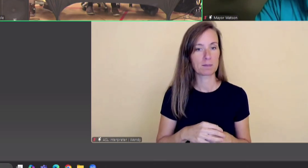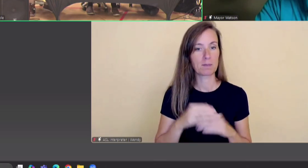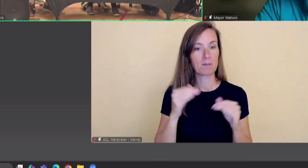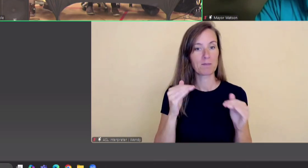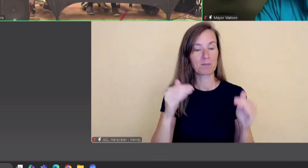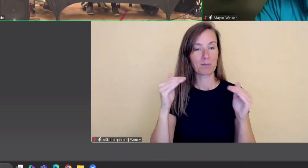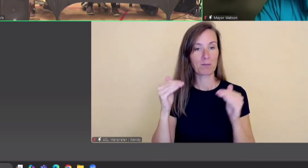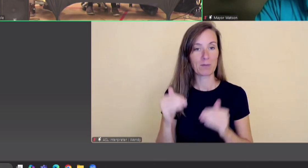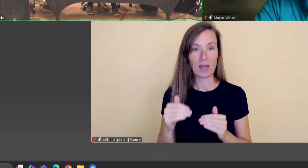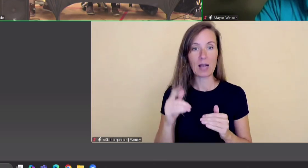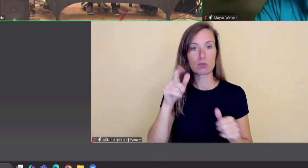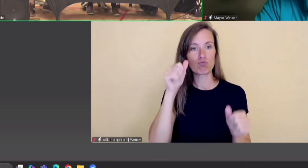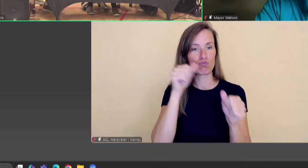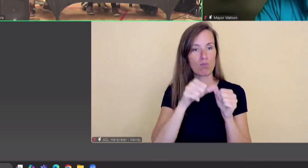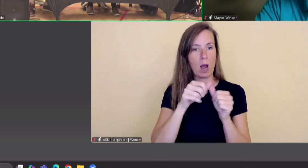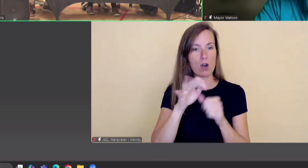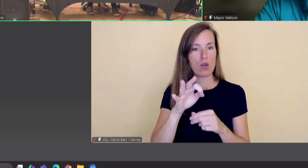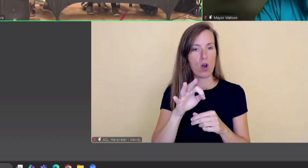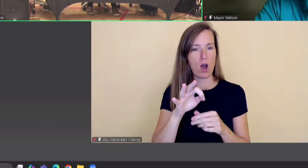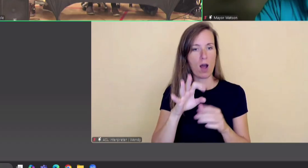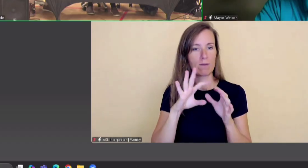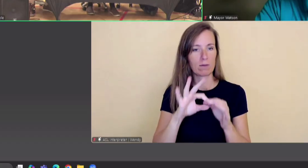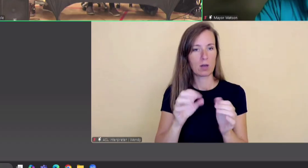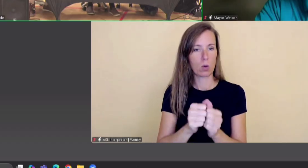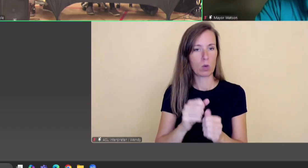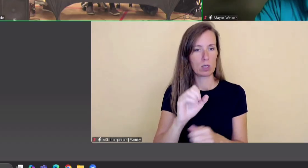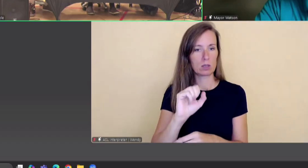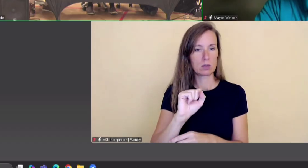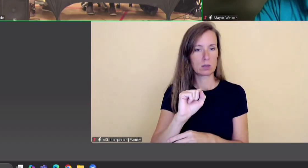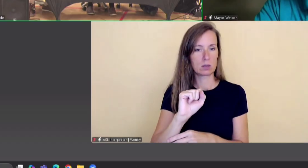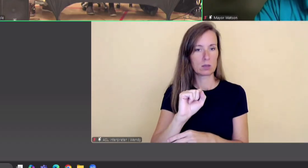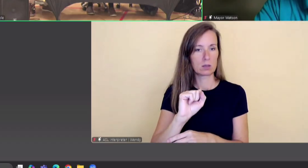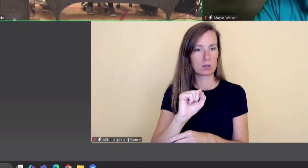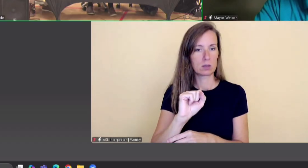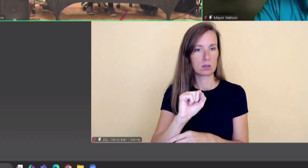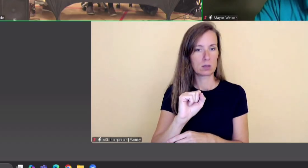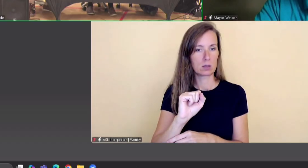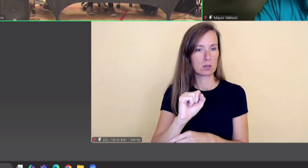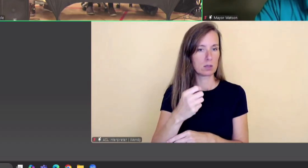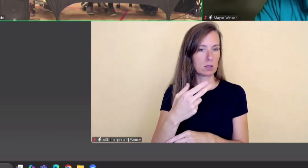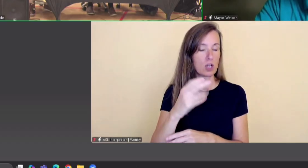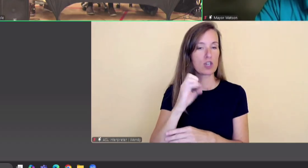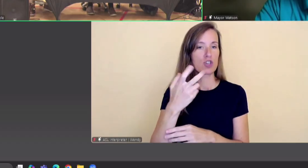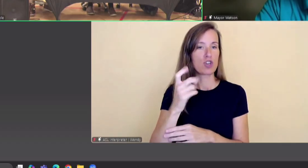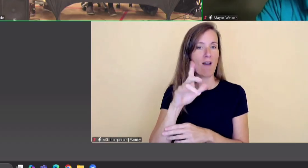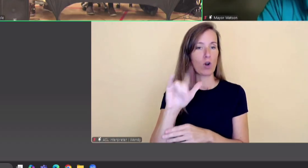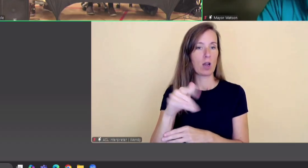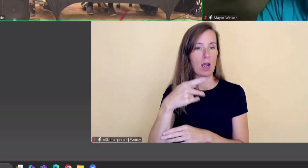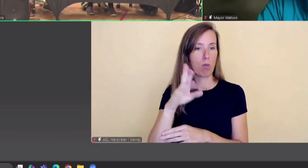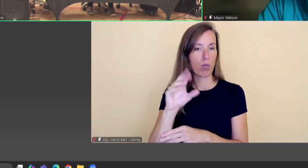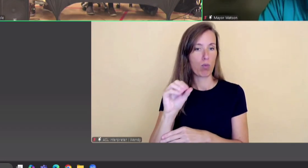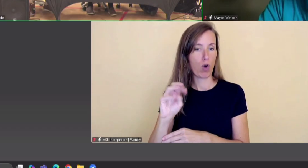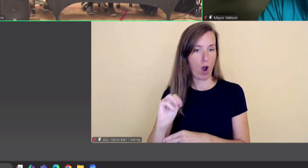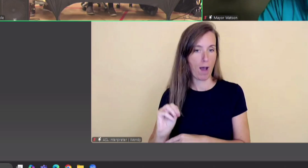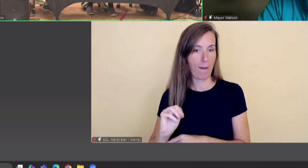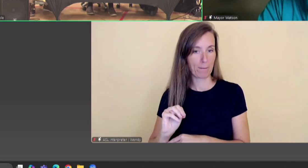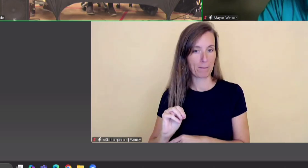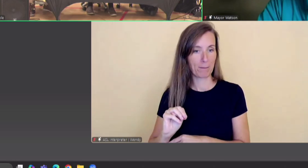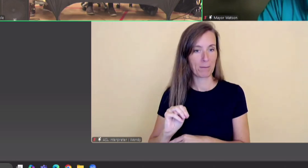Cheverly Prom. In the process of looking to sponsor that particular event, we're bringing that back. That will be September